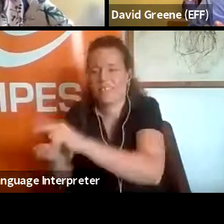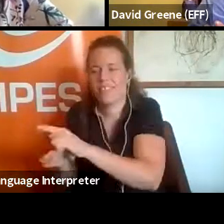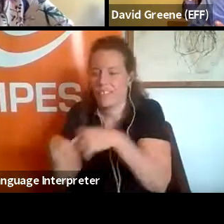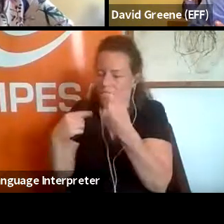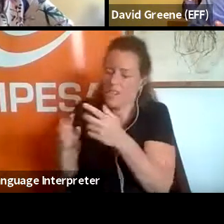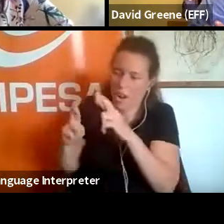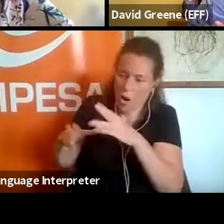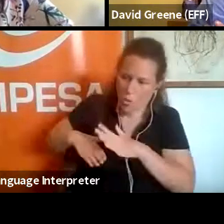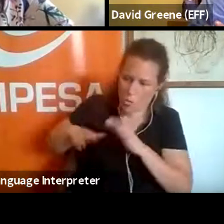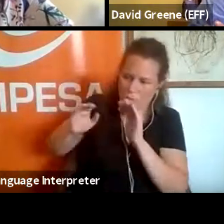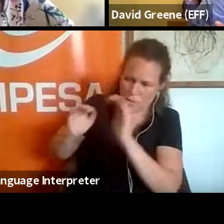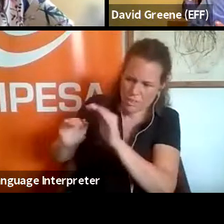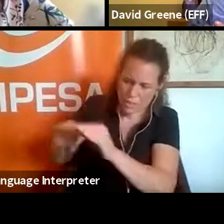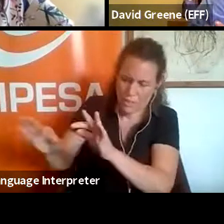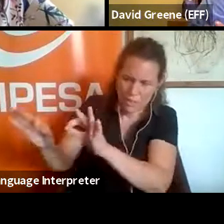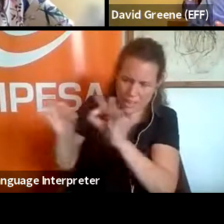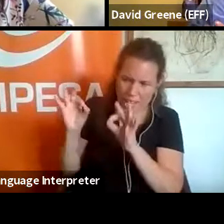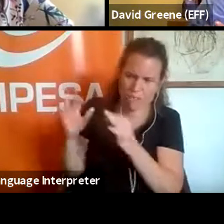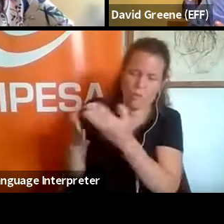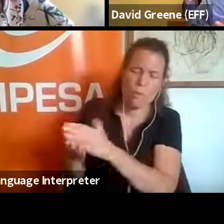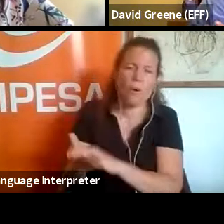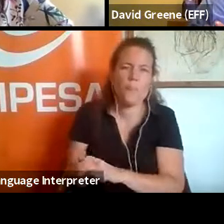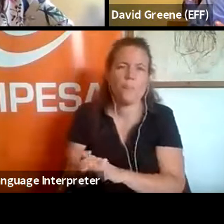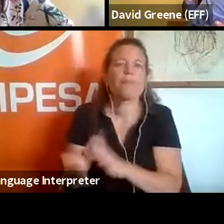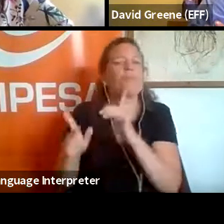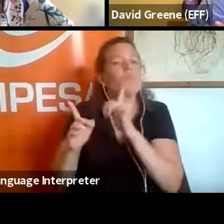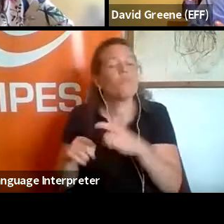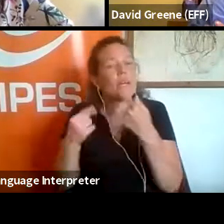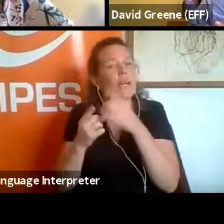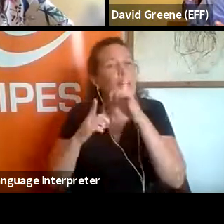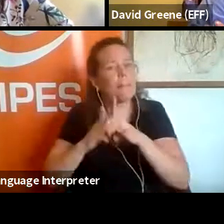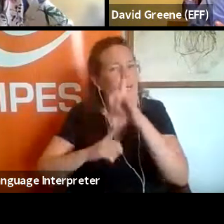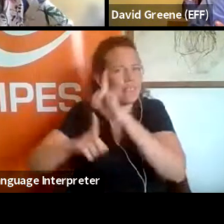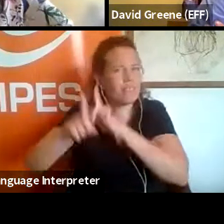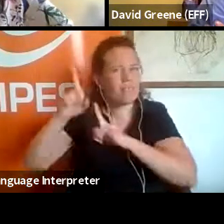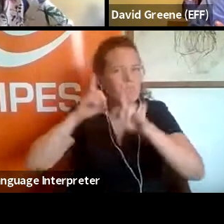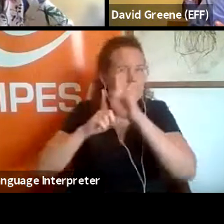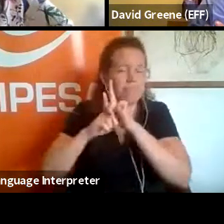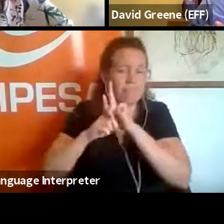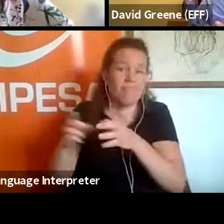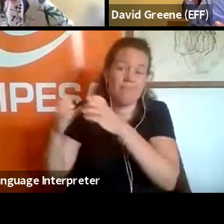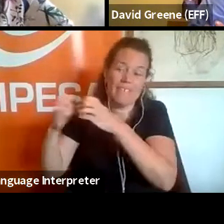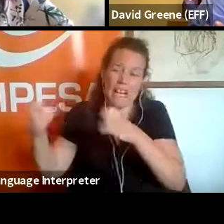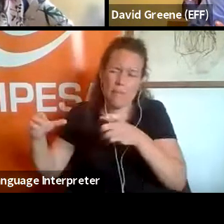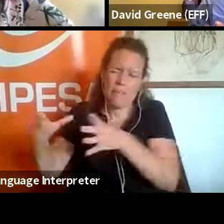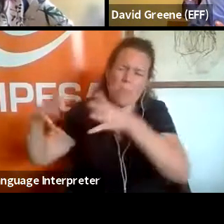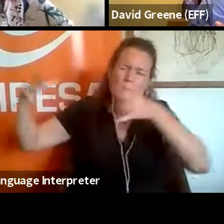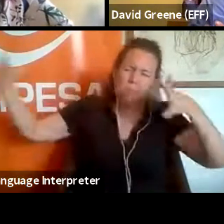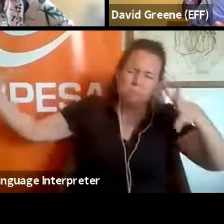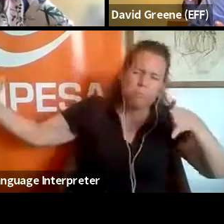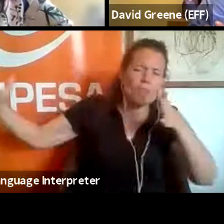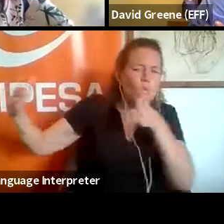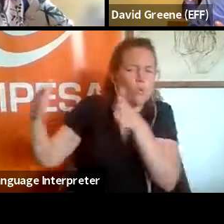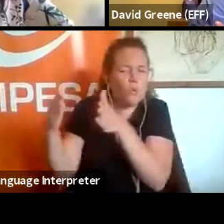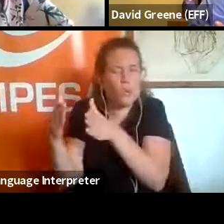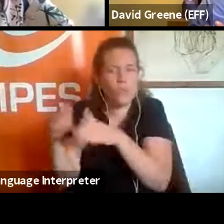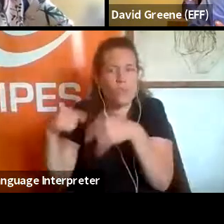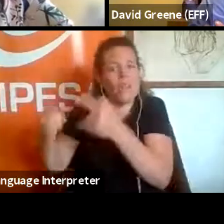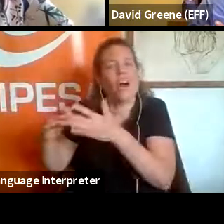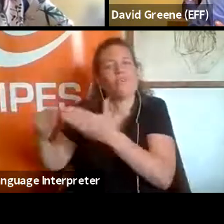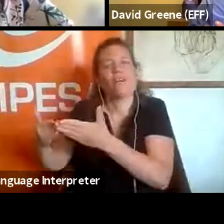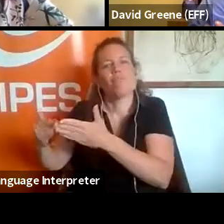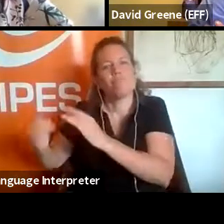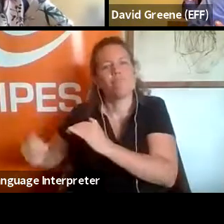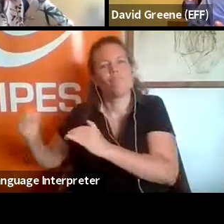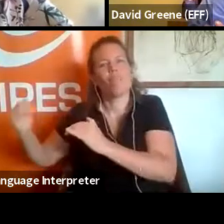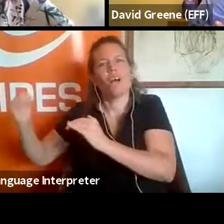accountable. What we need to take into consideration is different size of companies. So we have some mature companies,